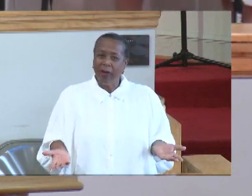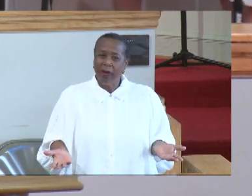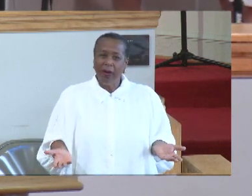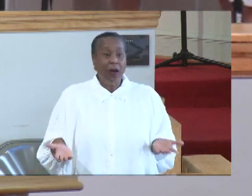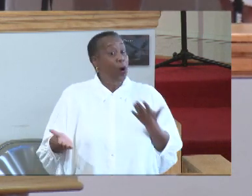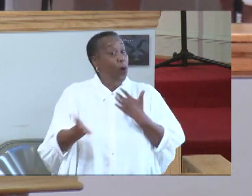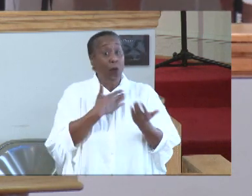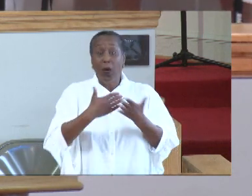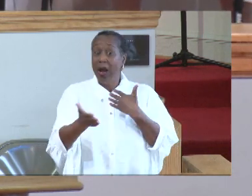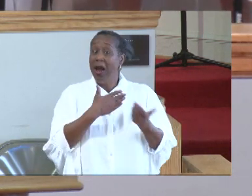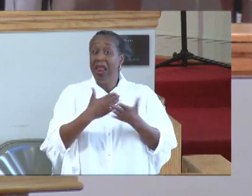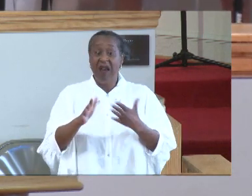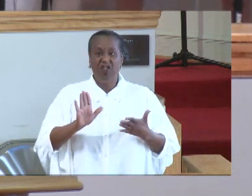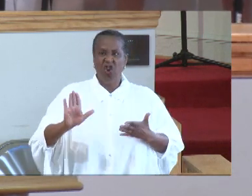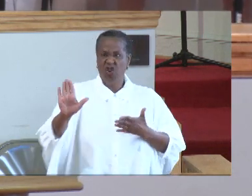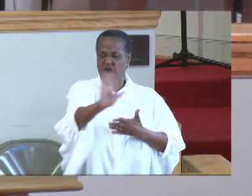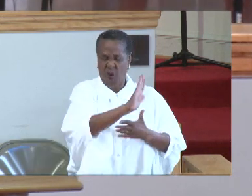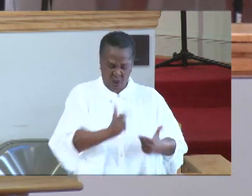Whatever your mess may be,